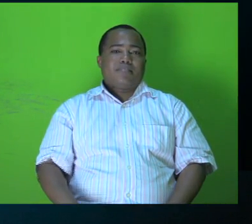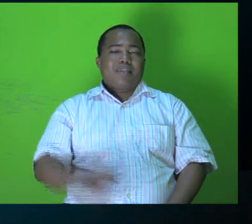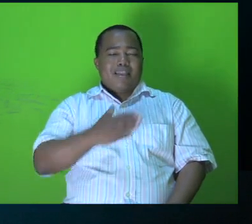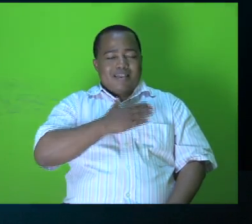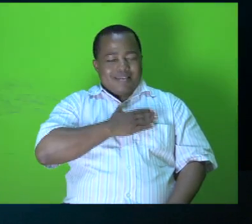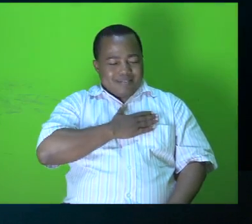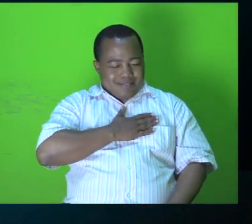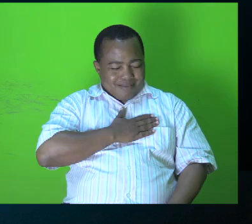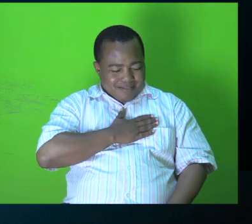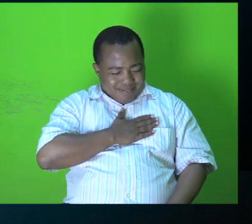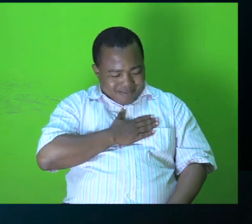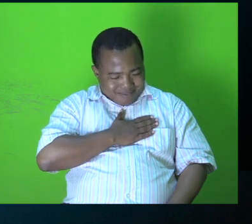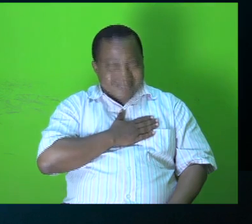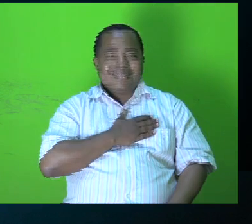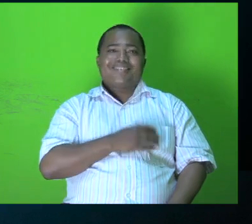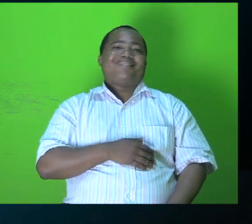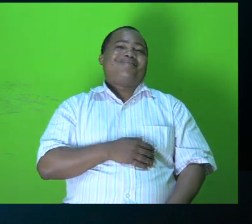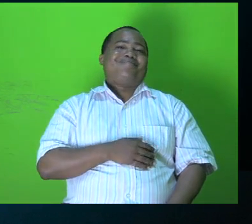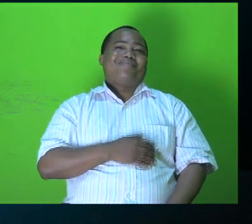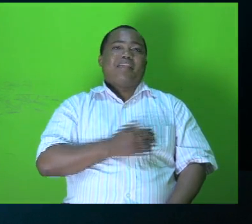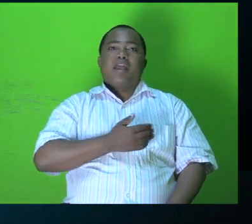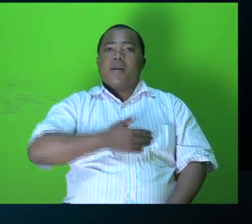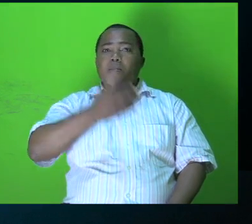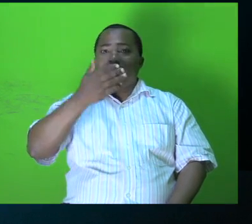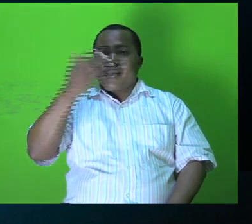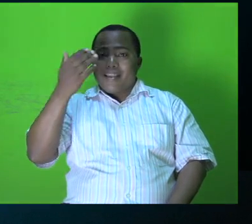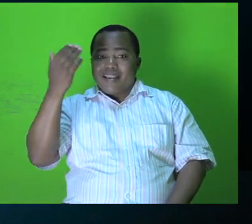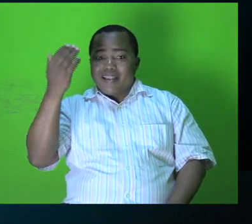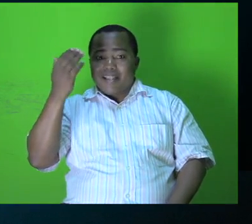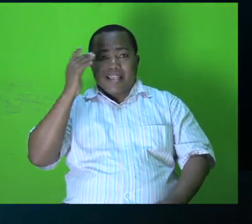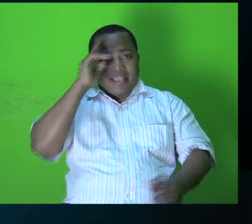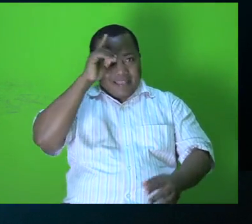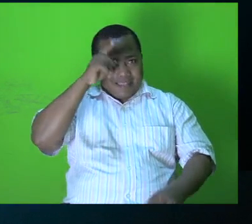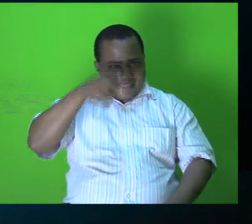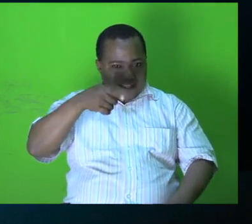Thank you. Another one is that